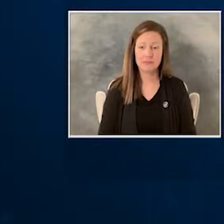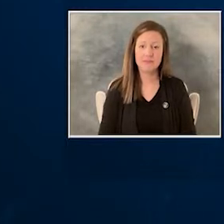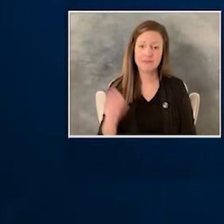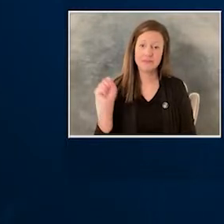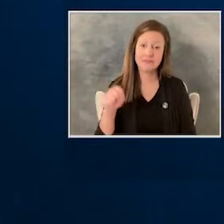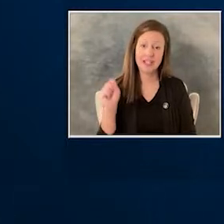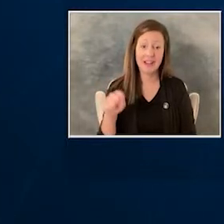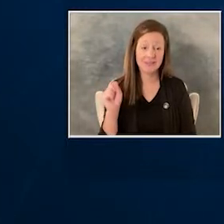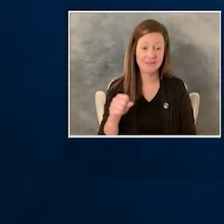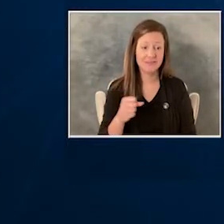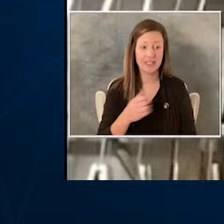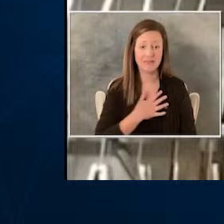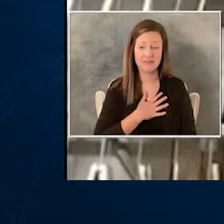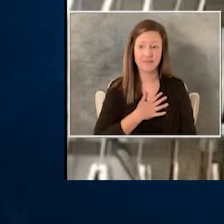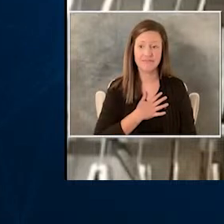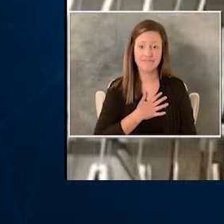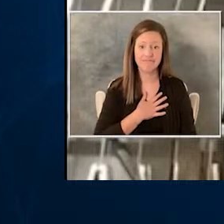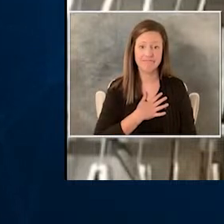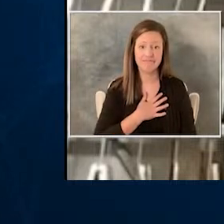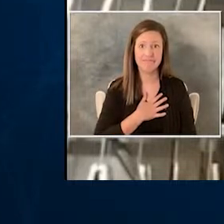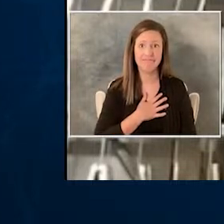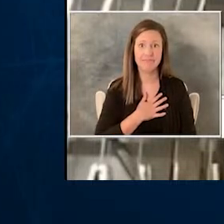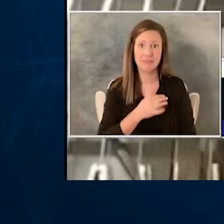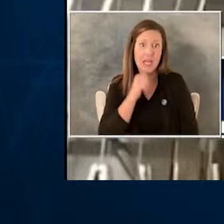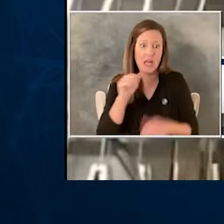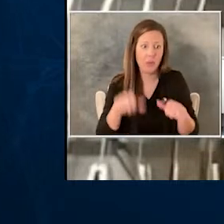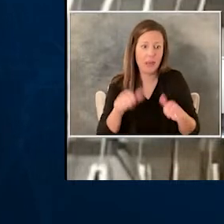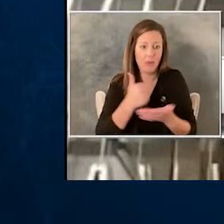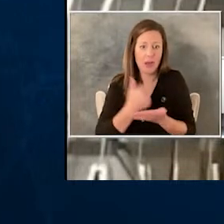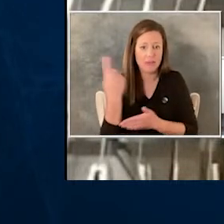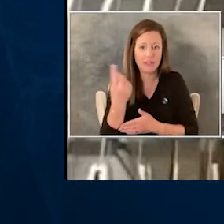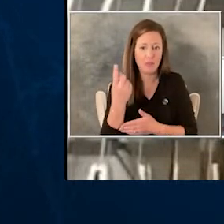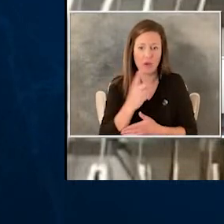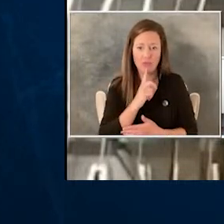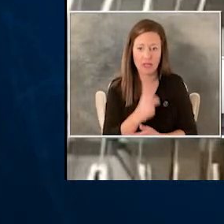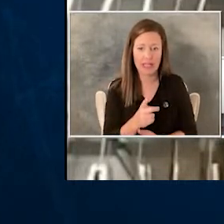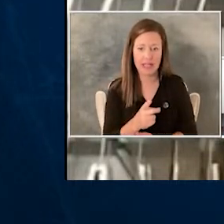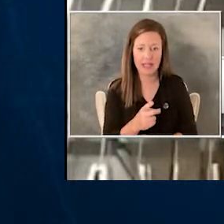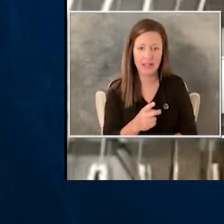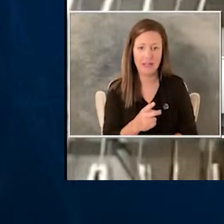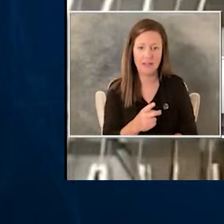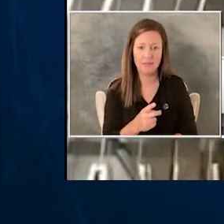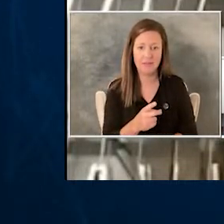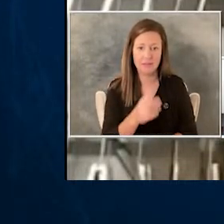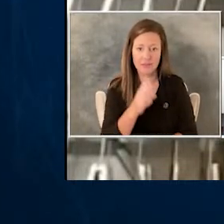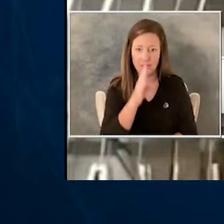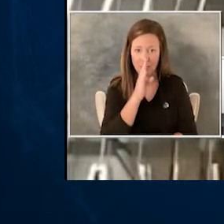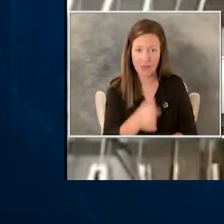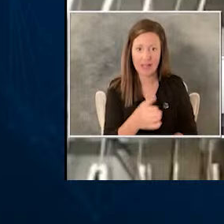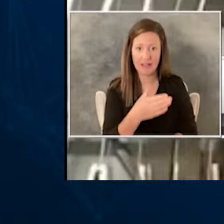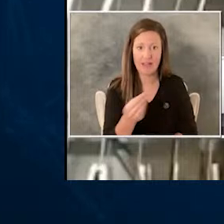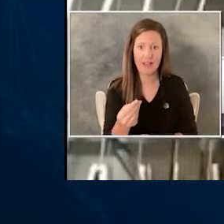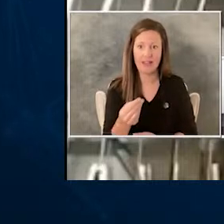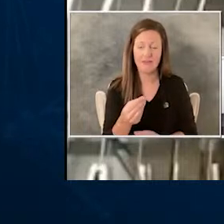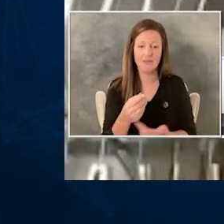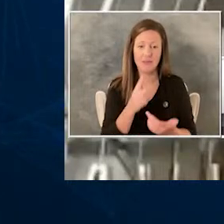heartbreaking not to be able to help somebody, direct, and just feel helpless.